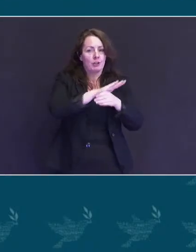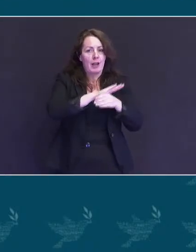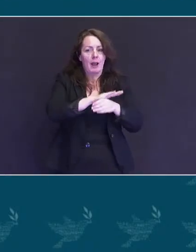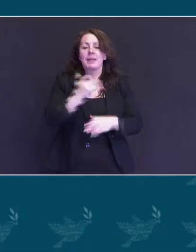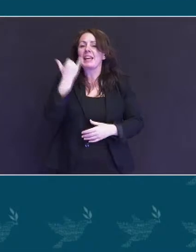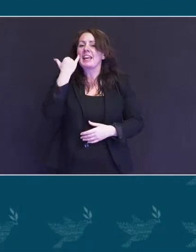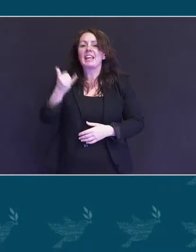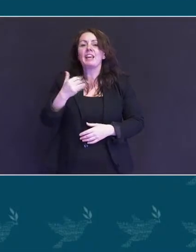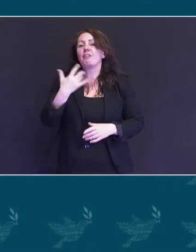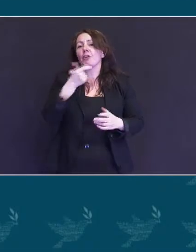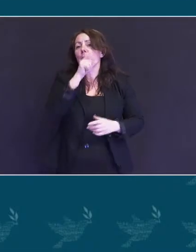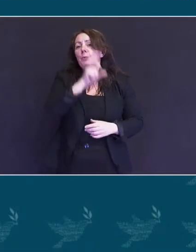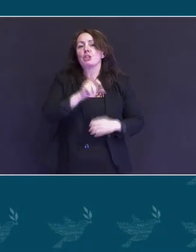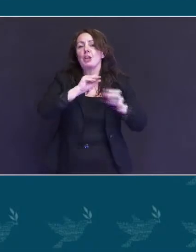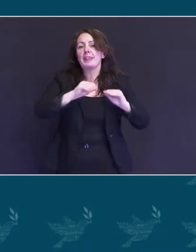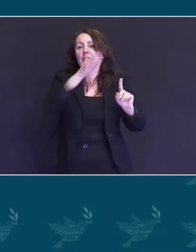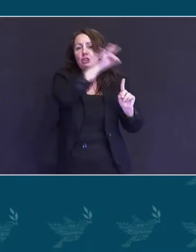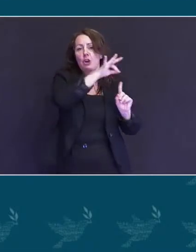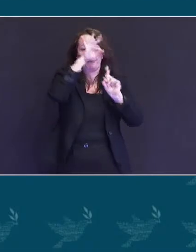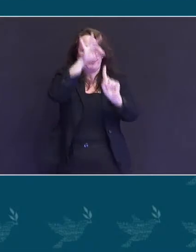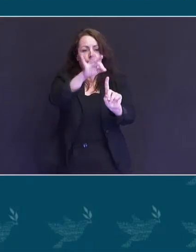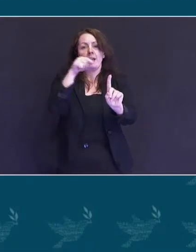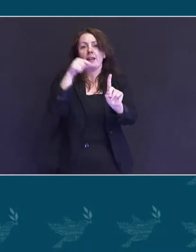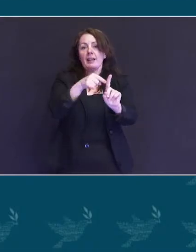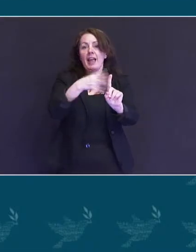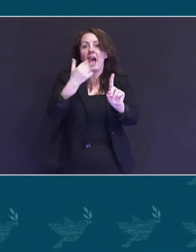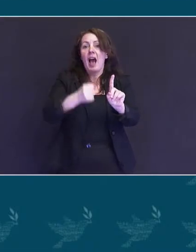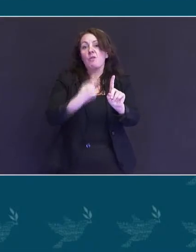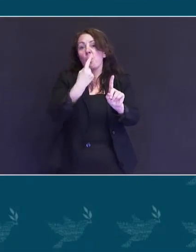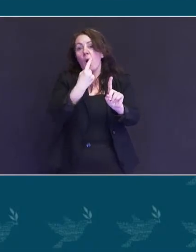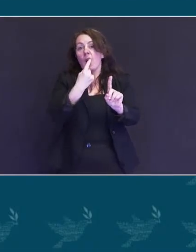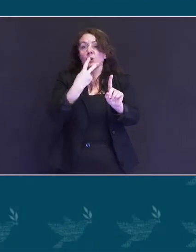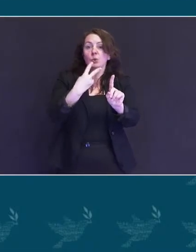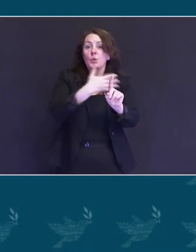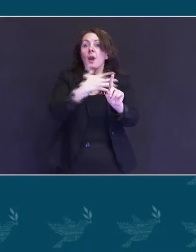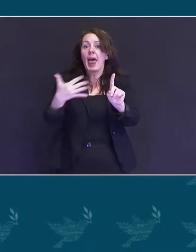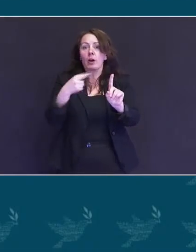teaching in local languages and cultures,